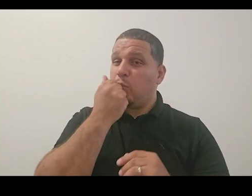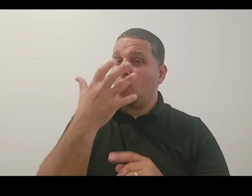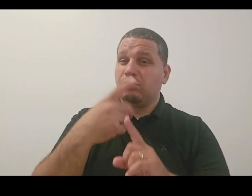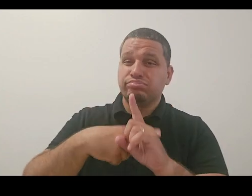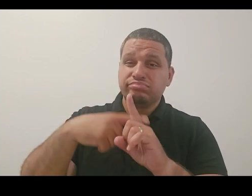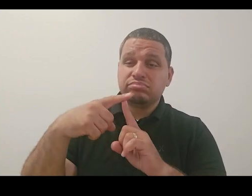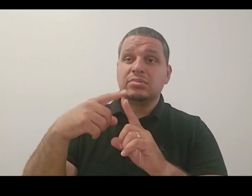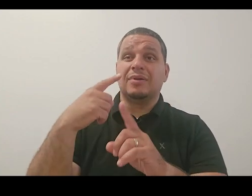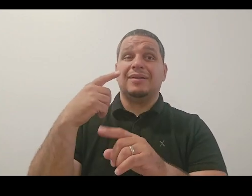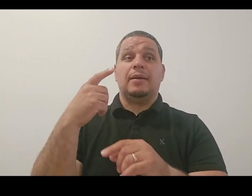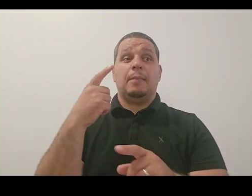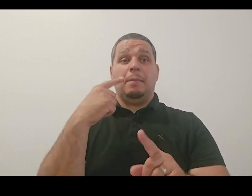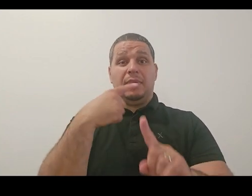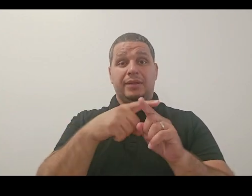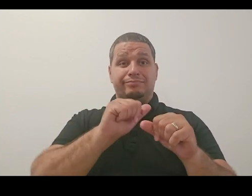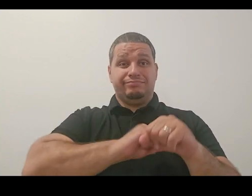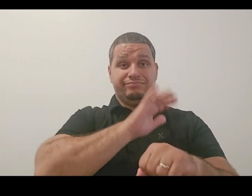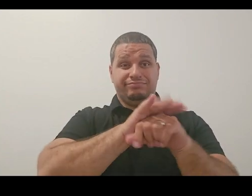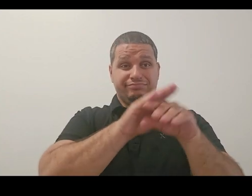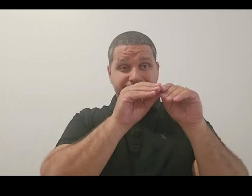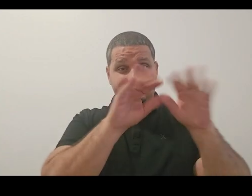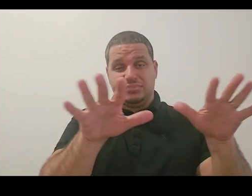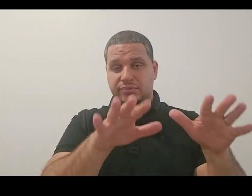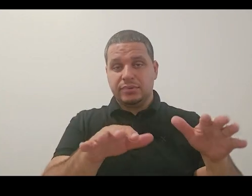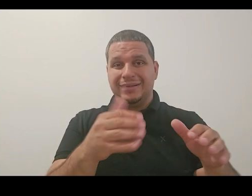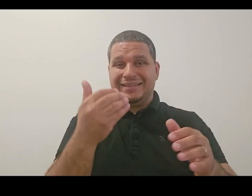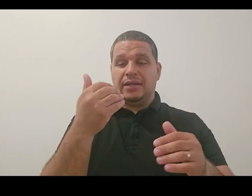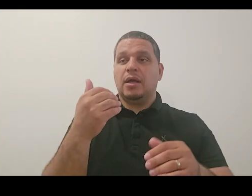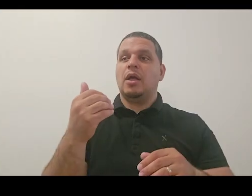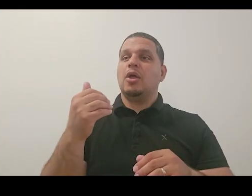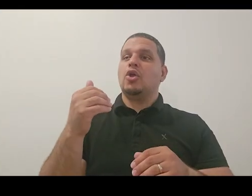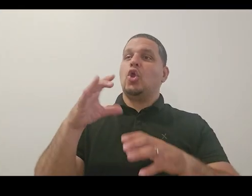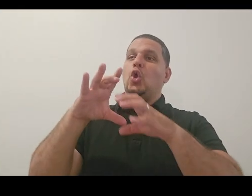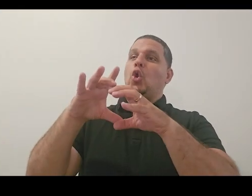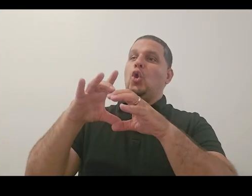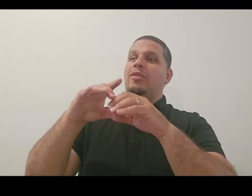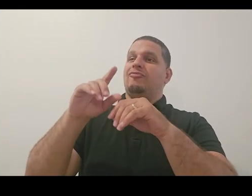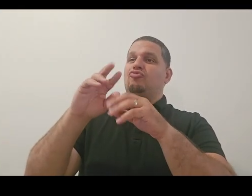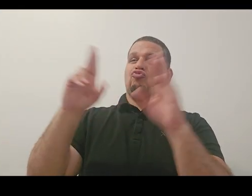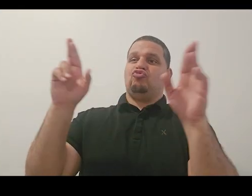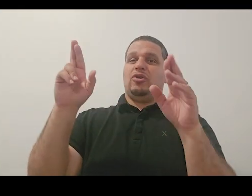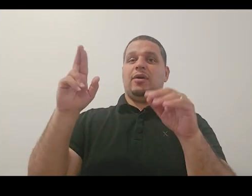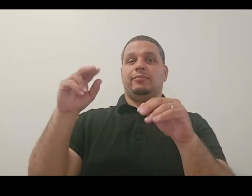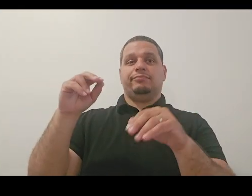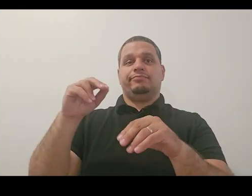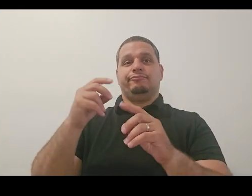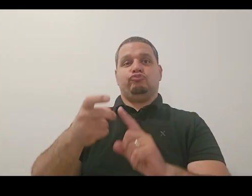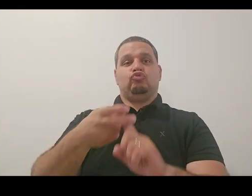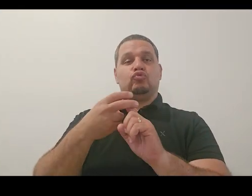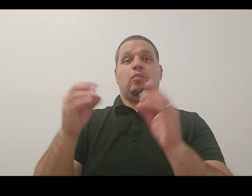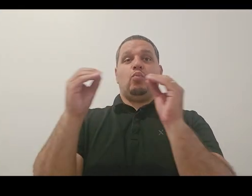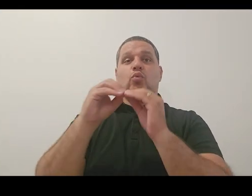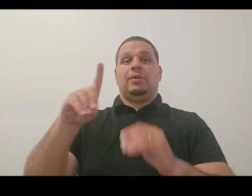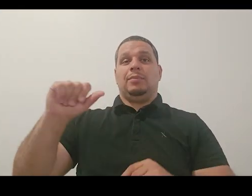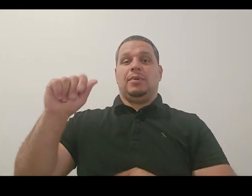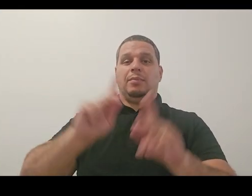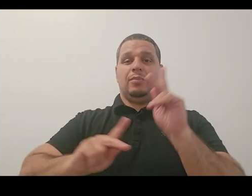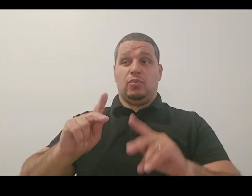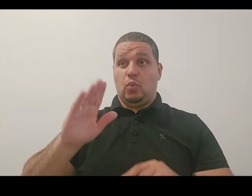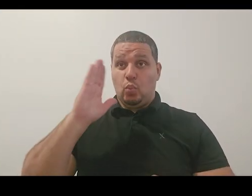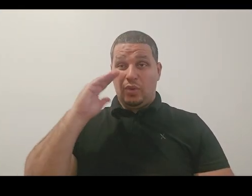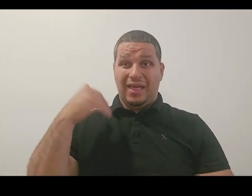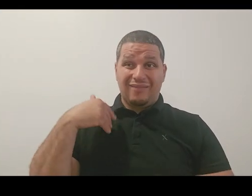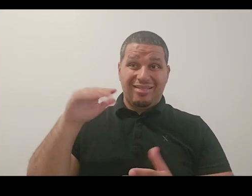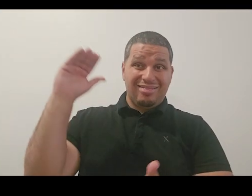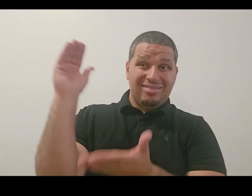with a pandemic. And what that means is Earth is out there with a big, giant recruiting sign out for more disabled people.